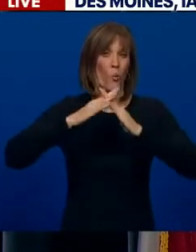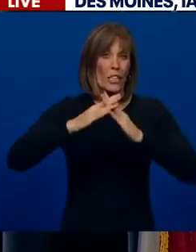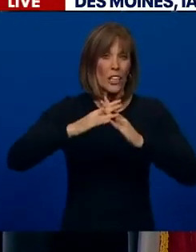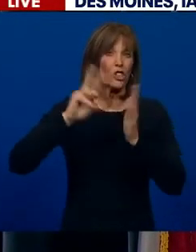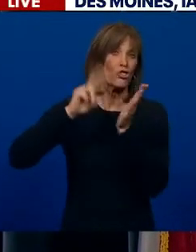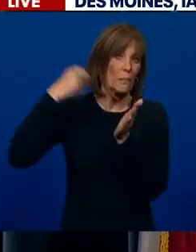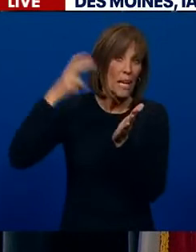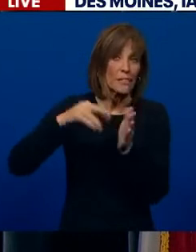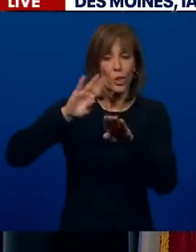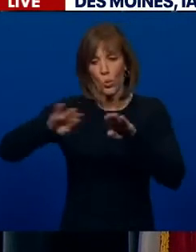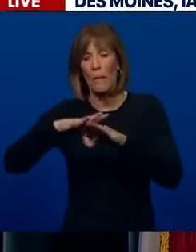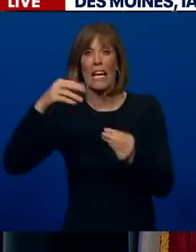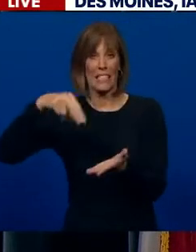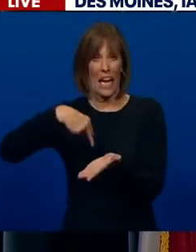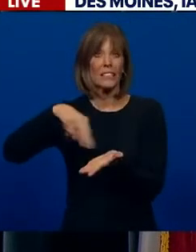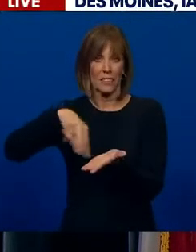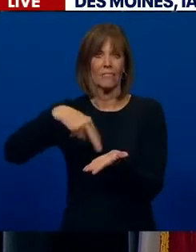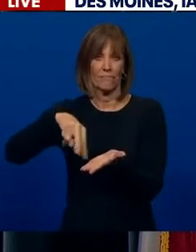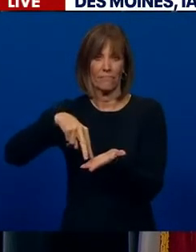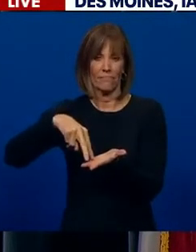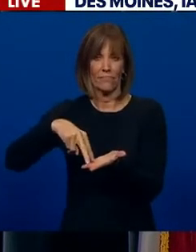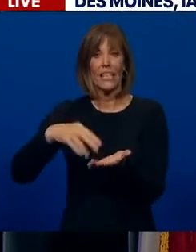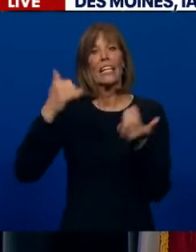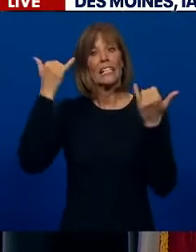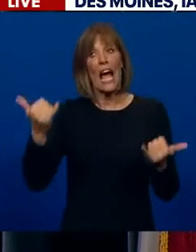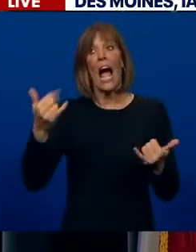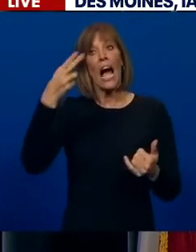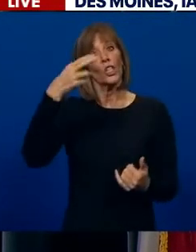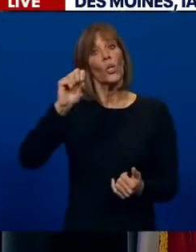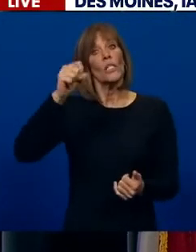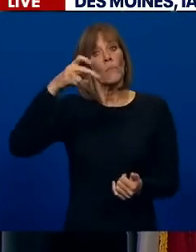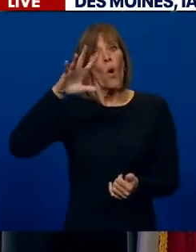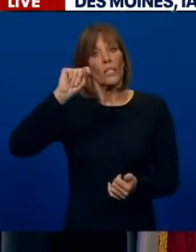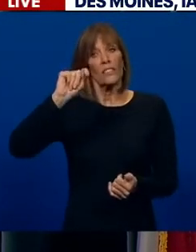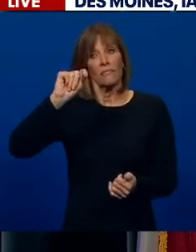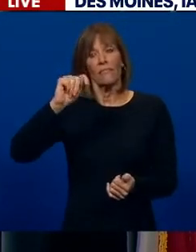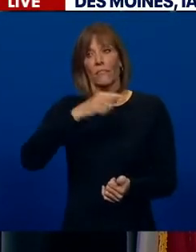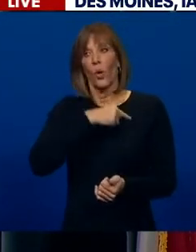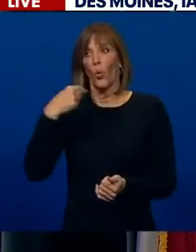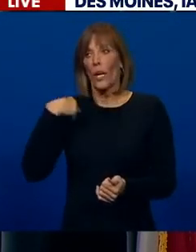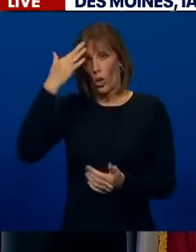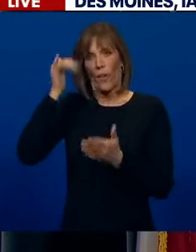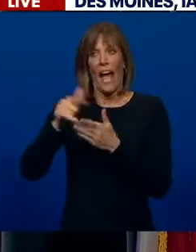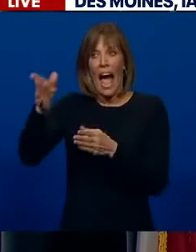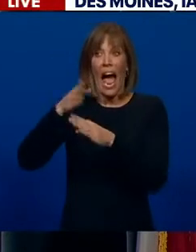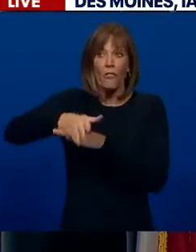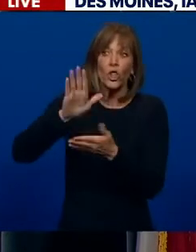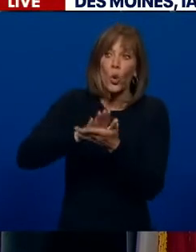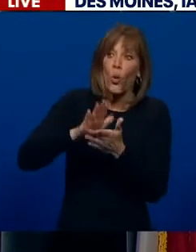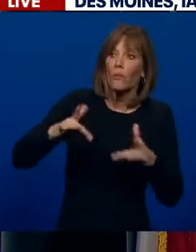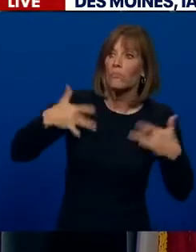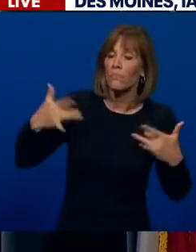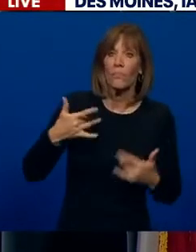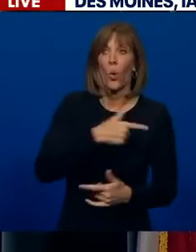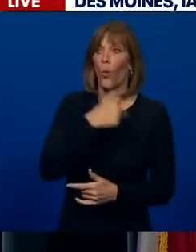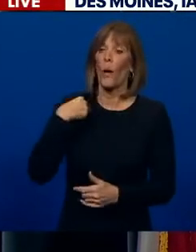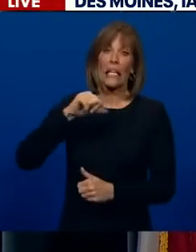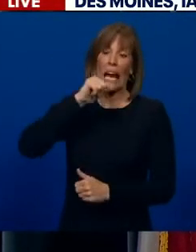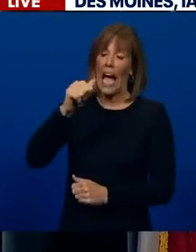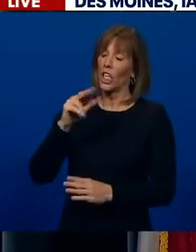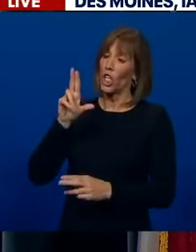gymnastics, swimming, and dance. While high school sports and extracurricular activities are not